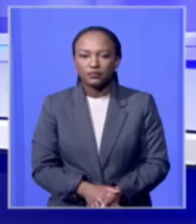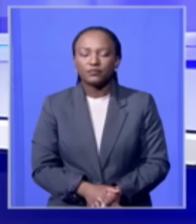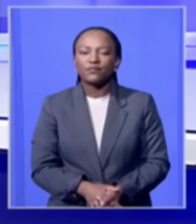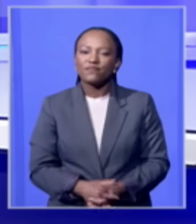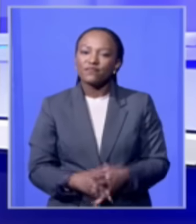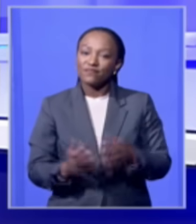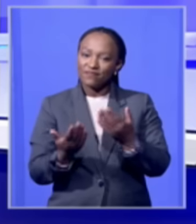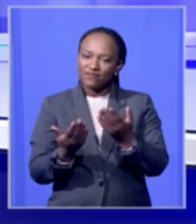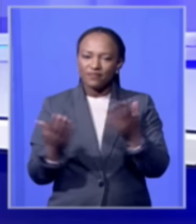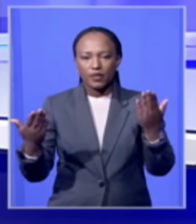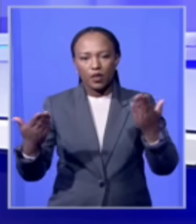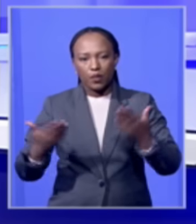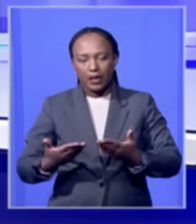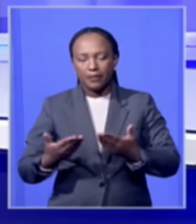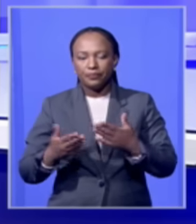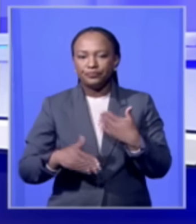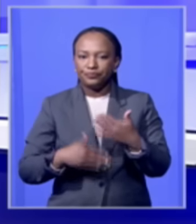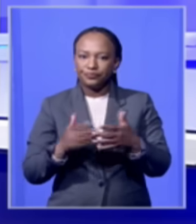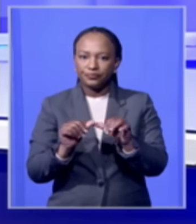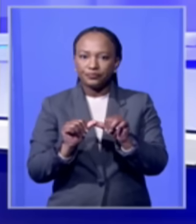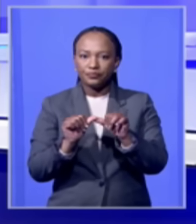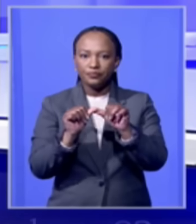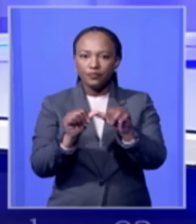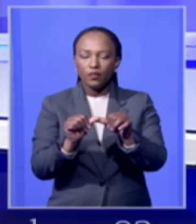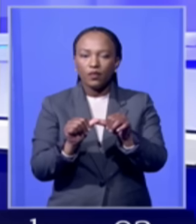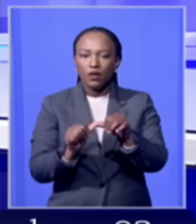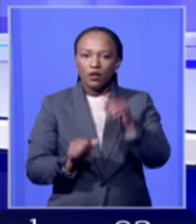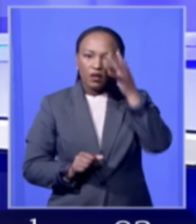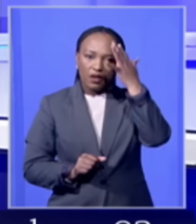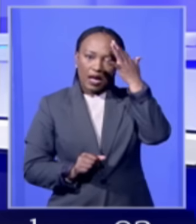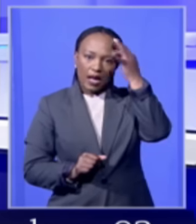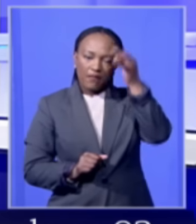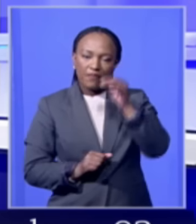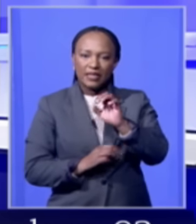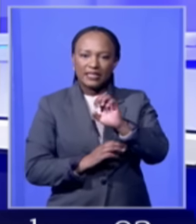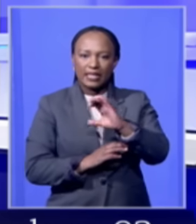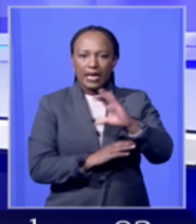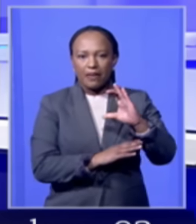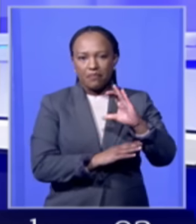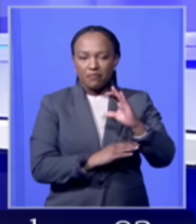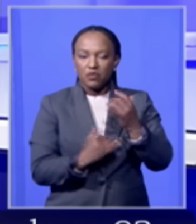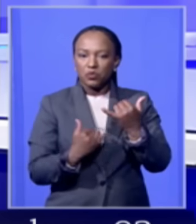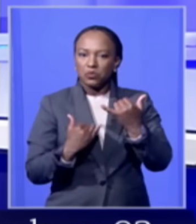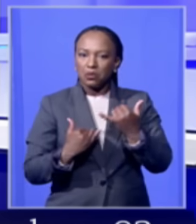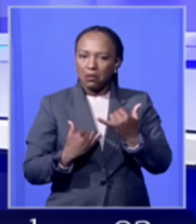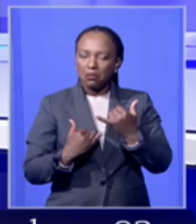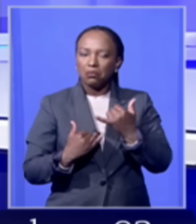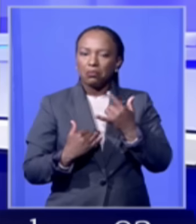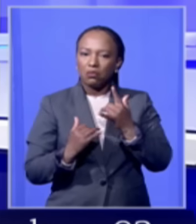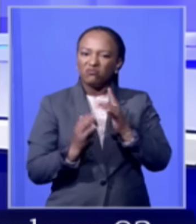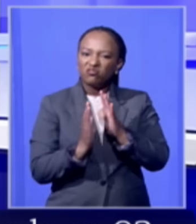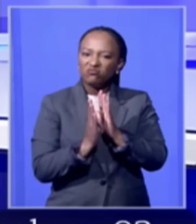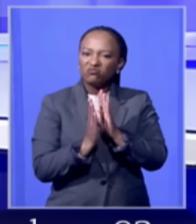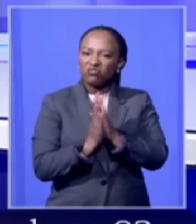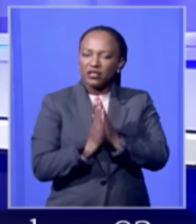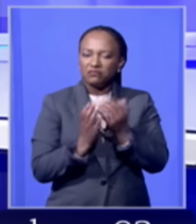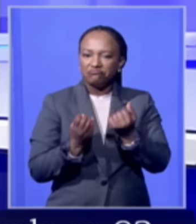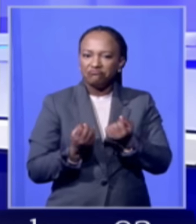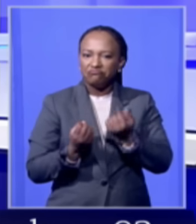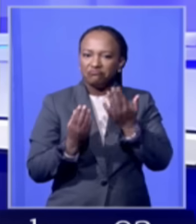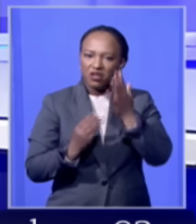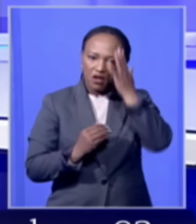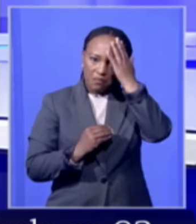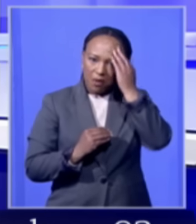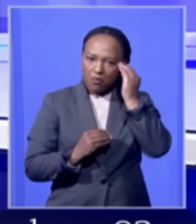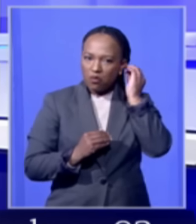re sa buša re le amogela mmuši wa province ya Eastern Cape o hloloso re tirelo ya segopotšo go gopola batswasehlabelo ba mafula morago ga go